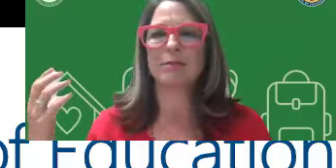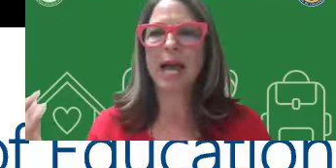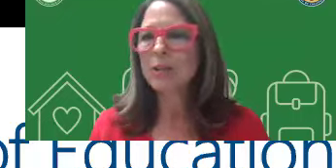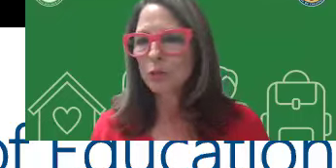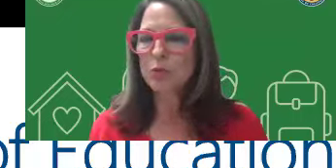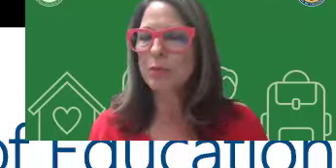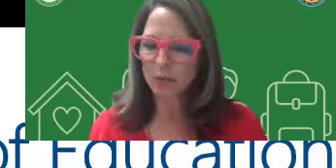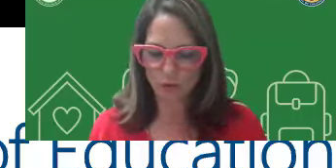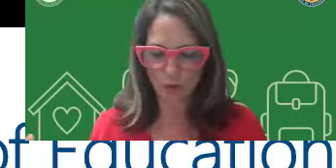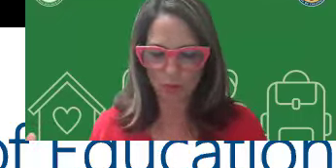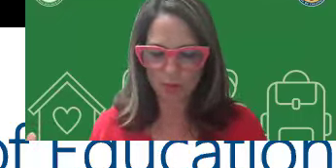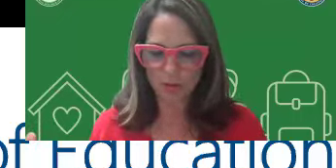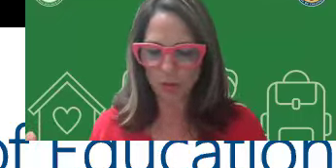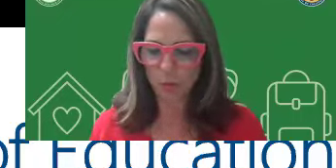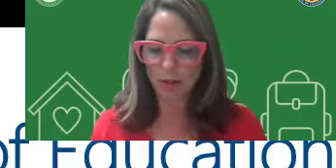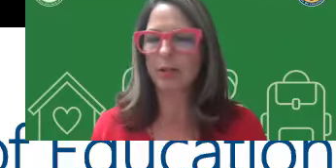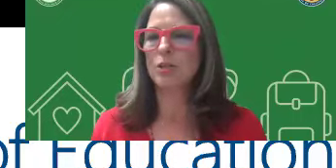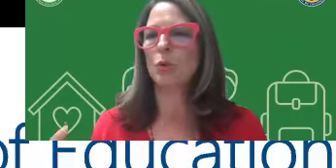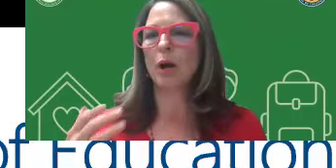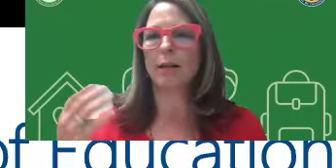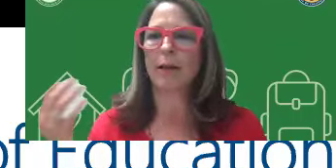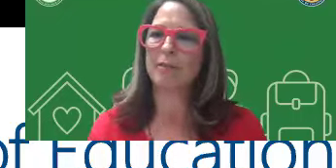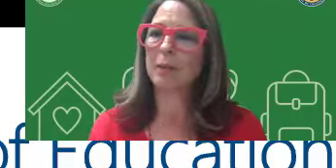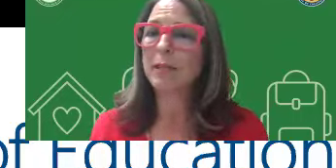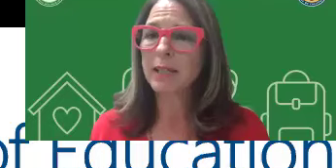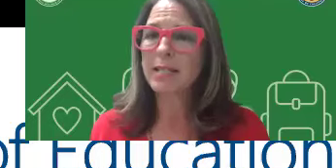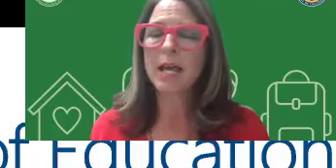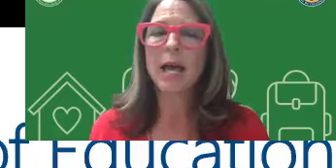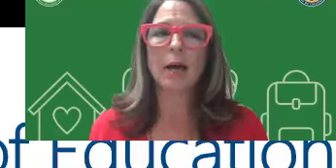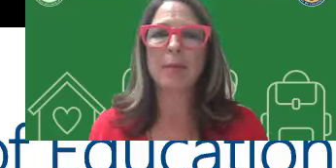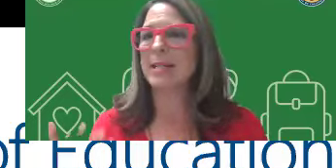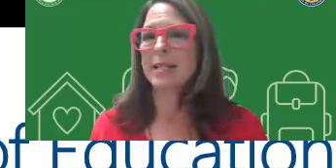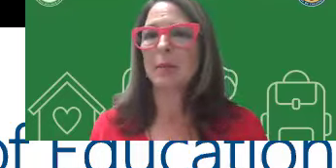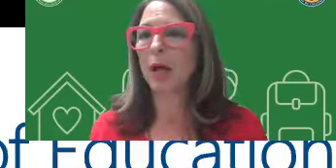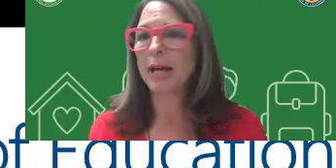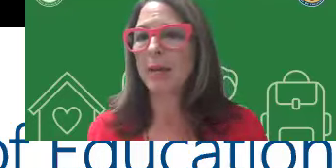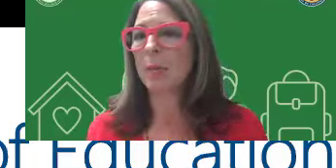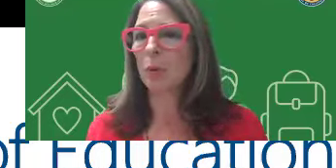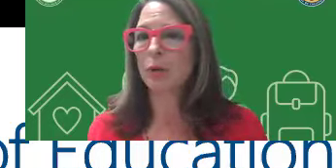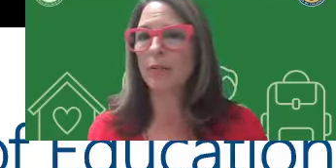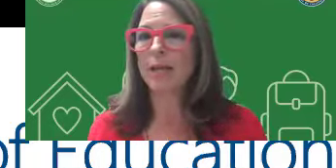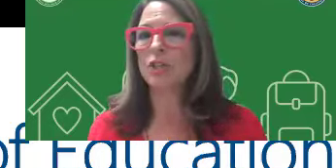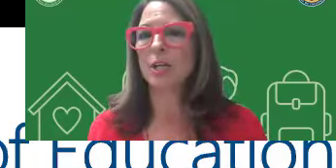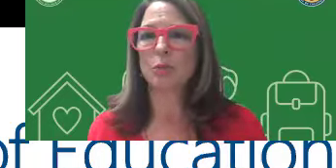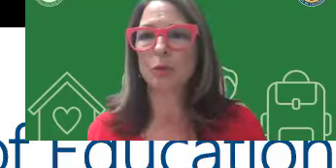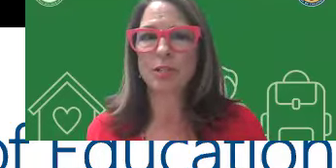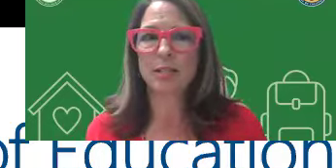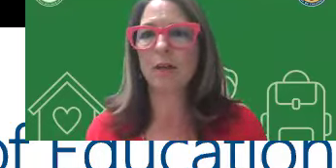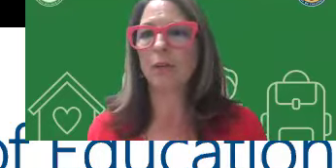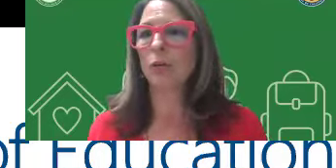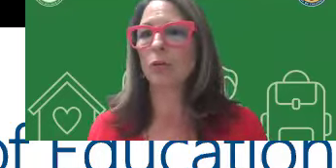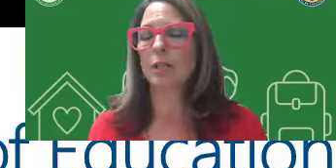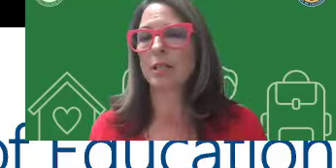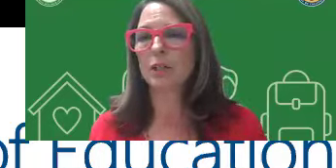We are at task force meetings for homeless youth awareness. We're on a lot of committees. As an example, I am the education